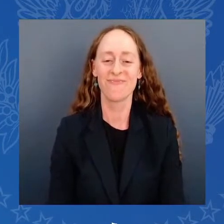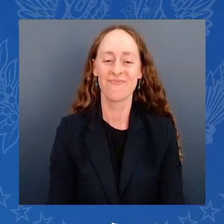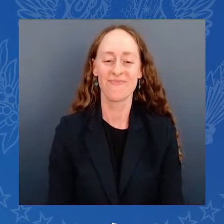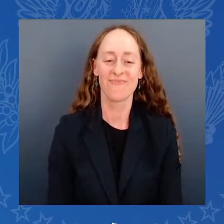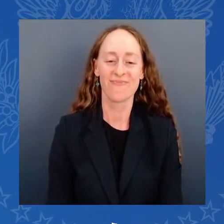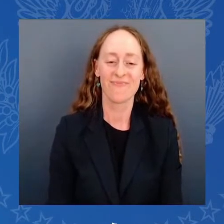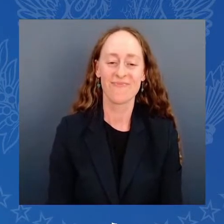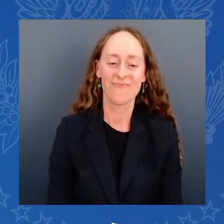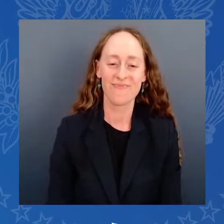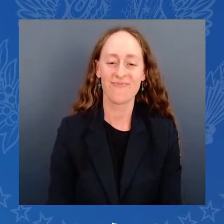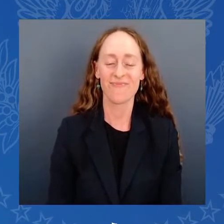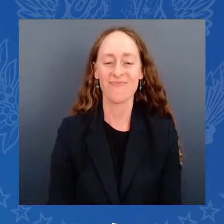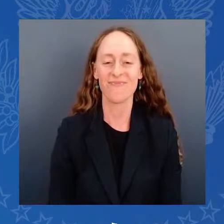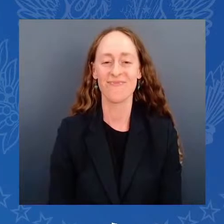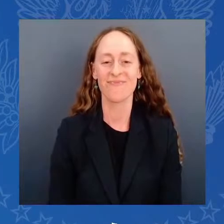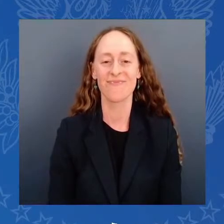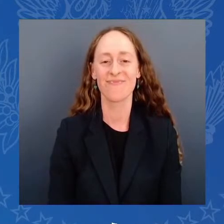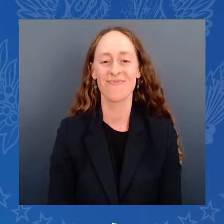Thank you, Mr. Ambassador.